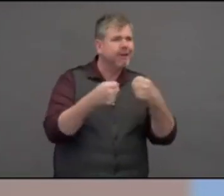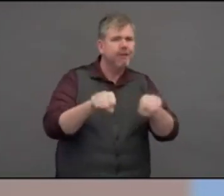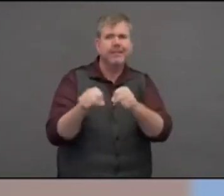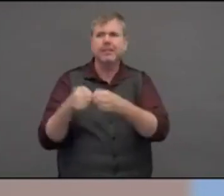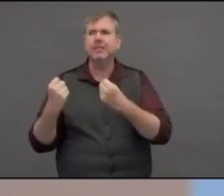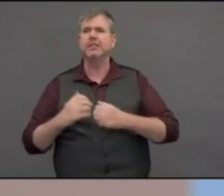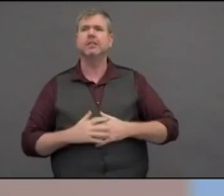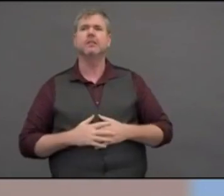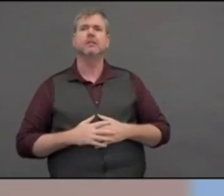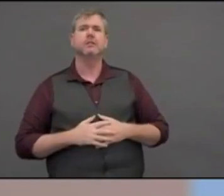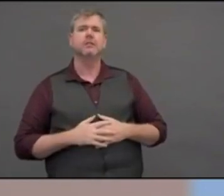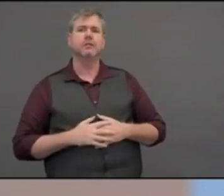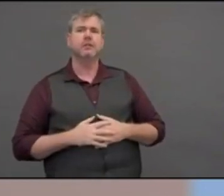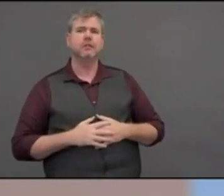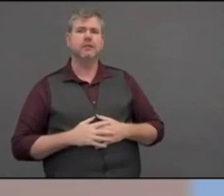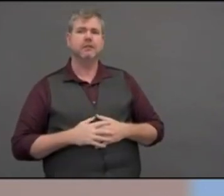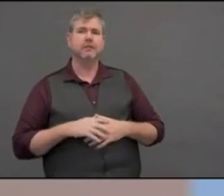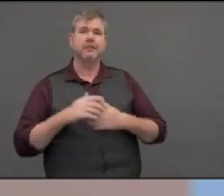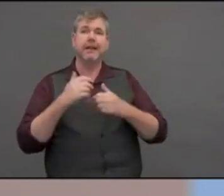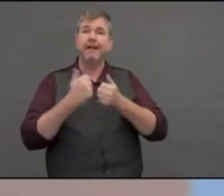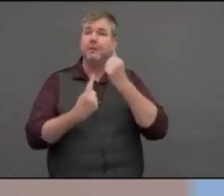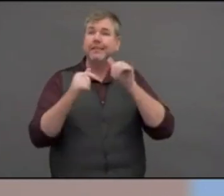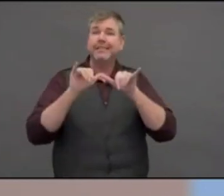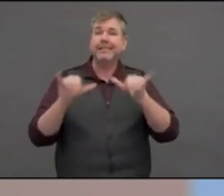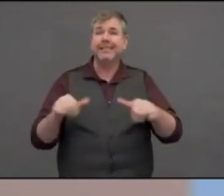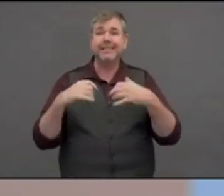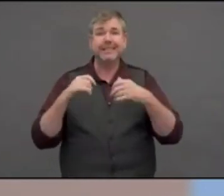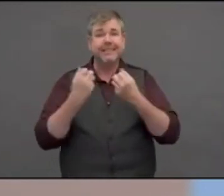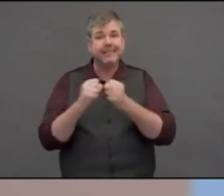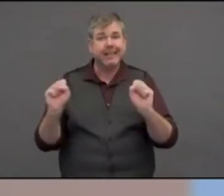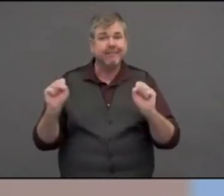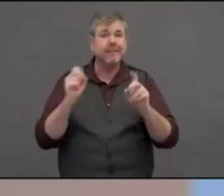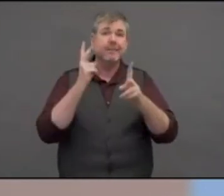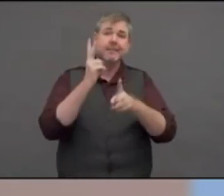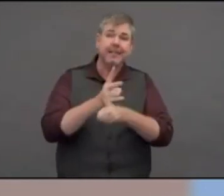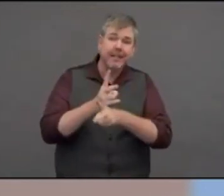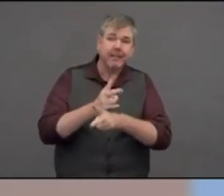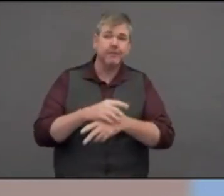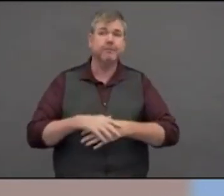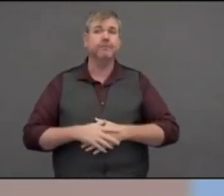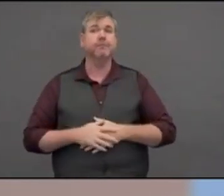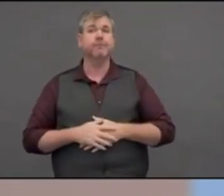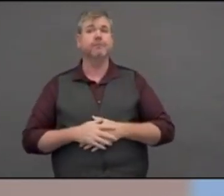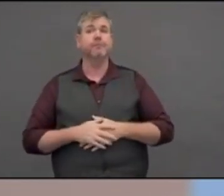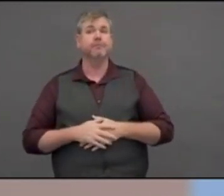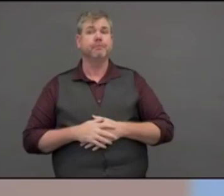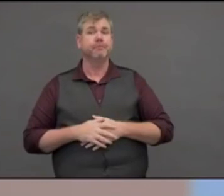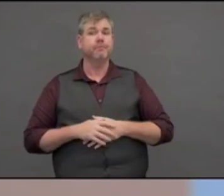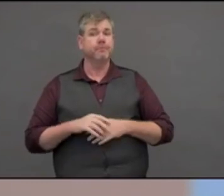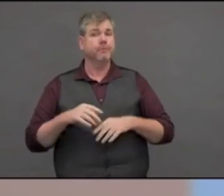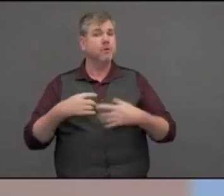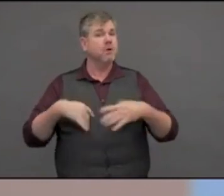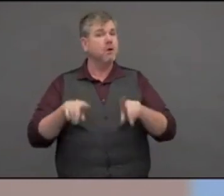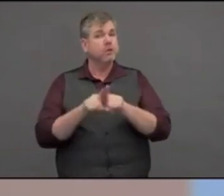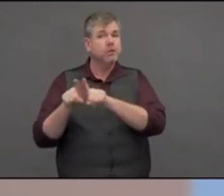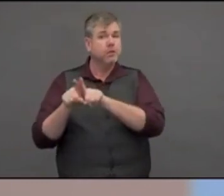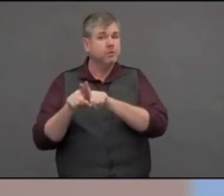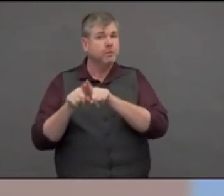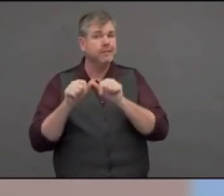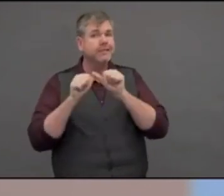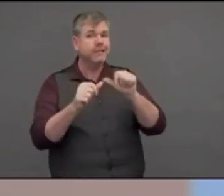Stay safe. Be careful and stay tuned We will be having actually